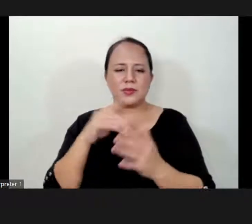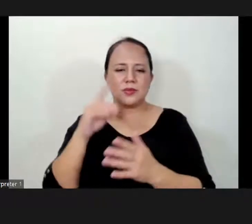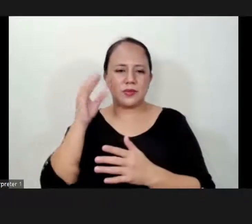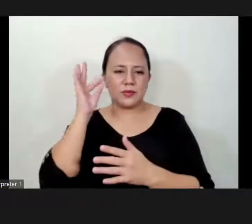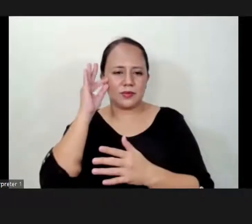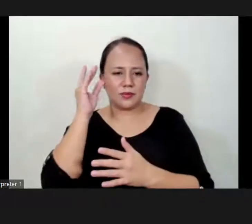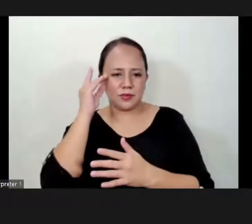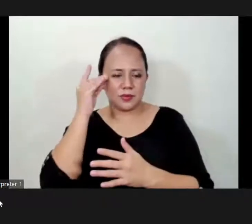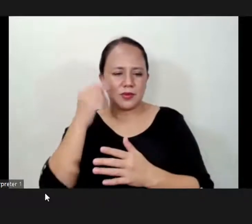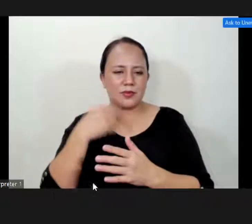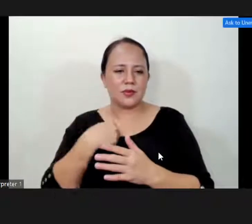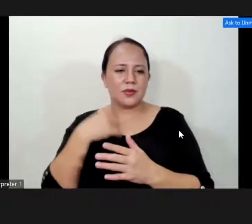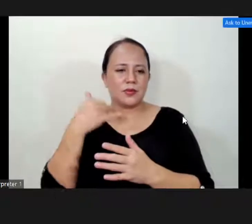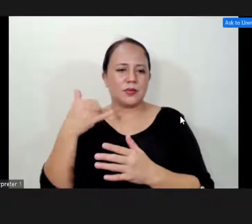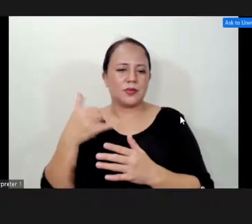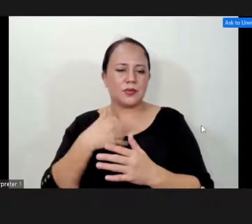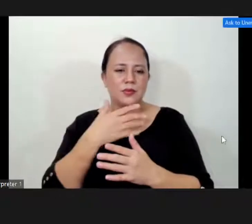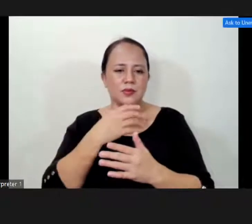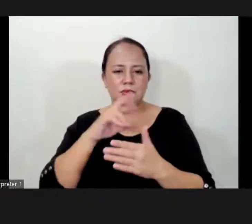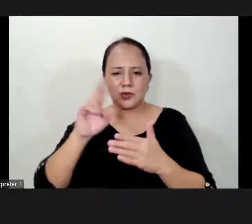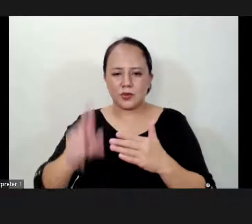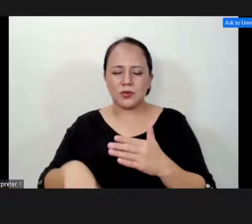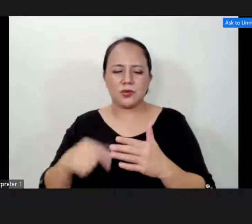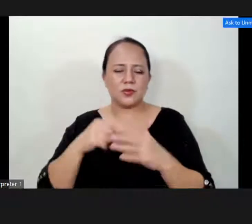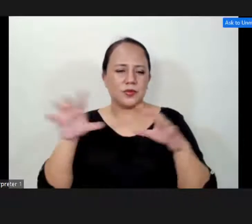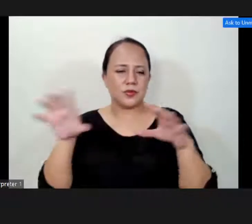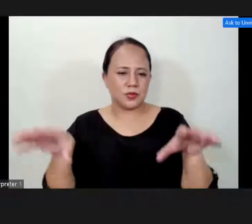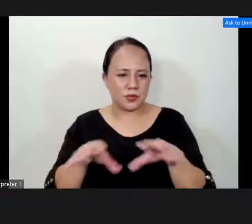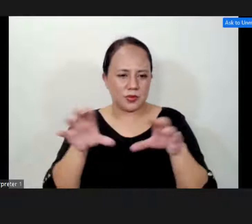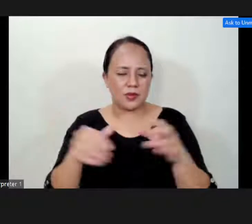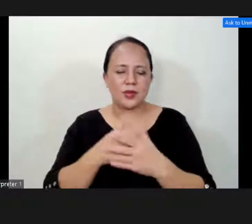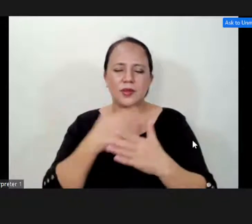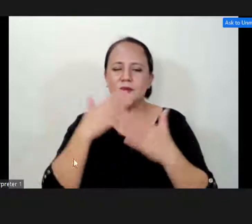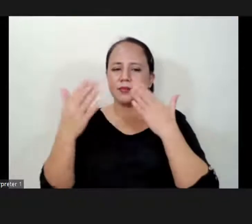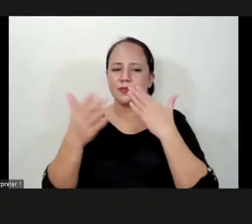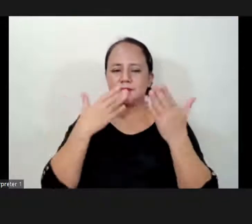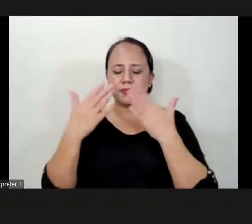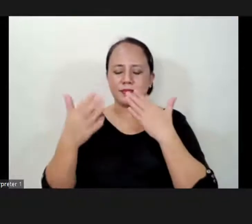your call for making the best out of this endeavor. Thank you,